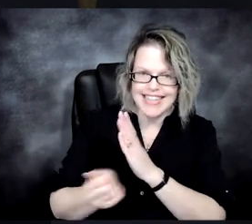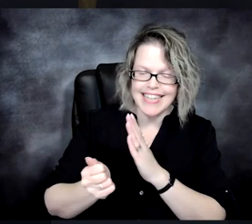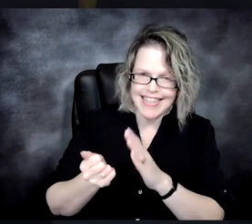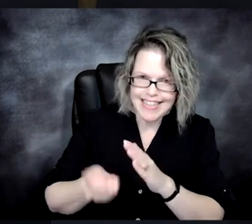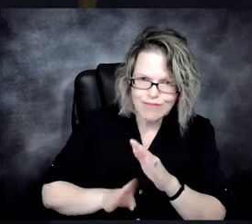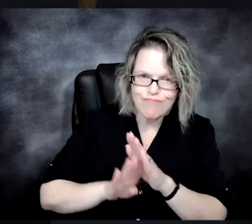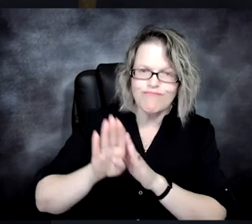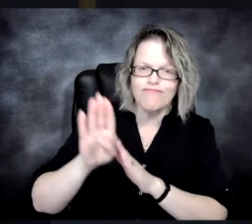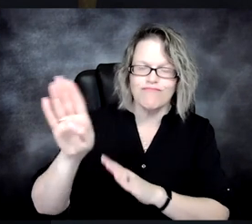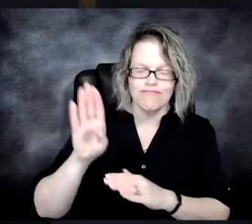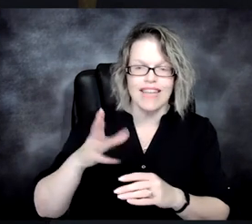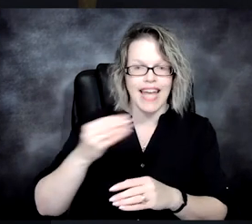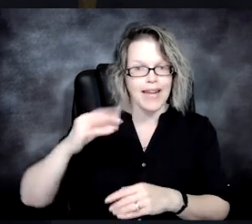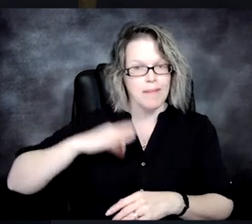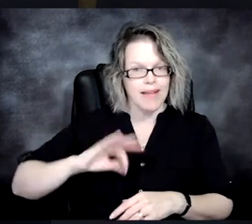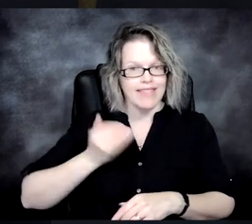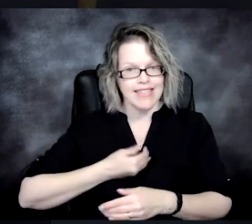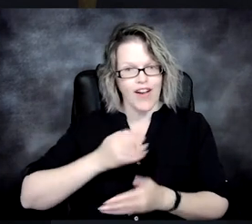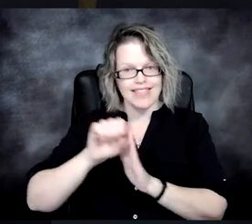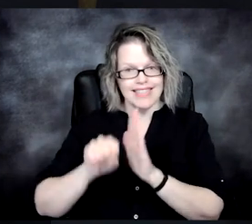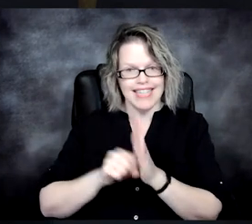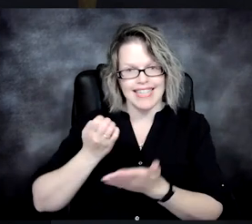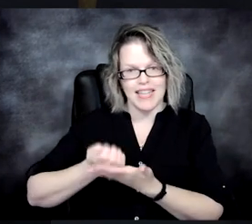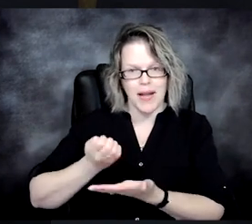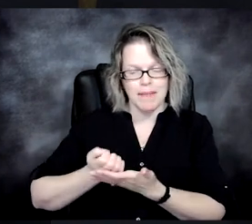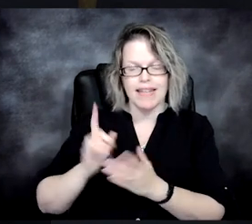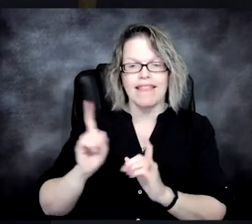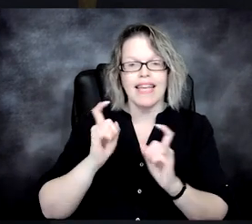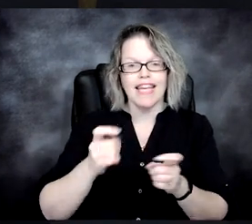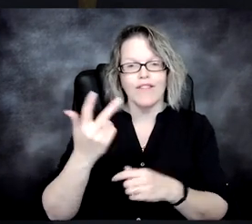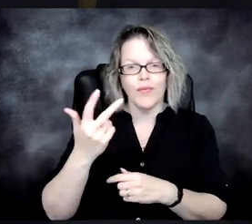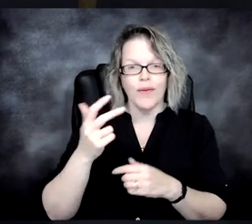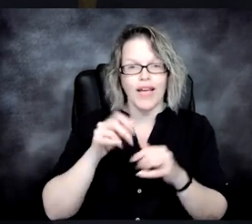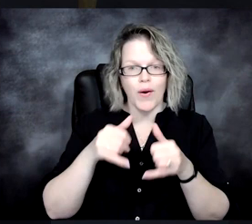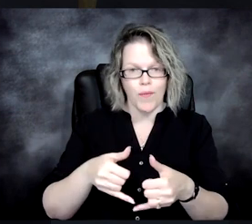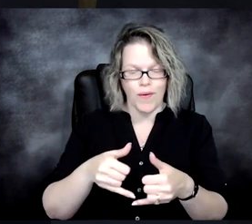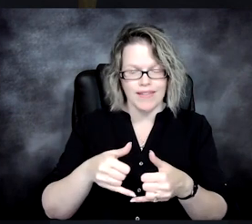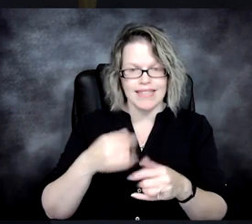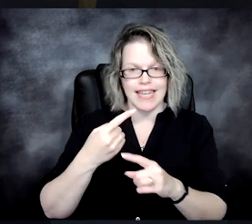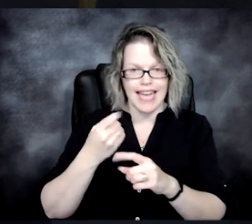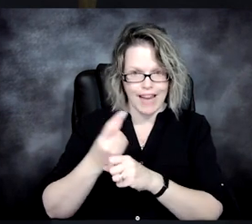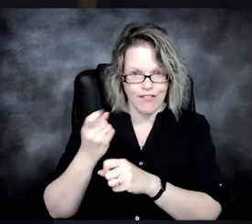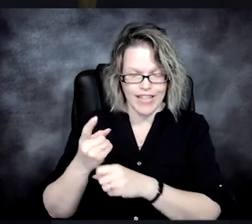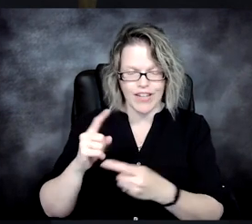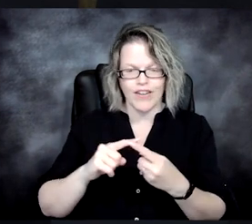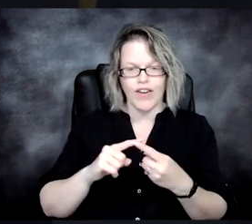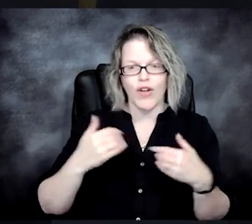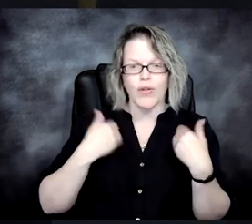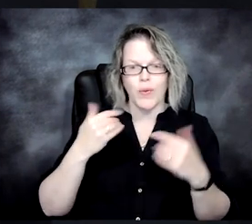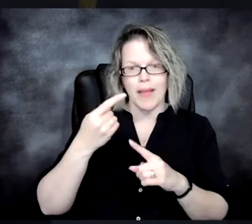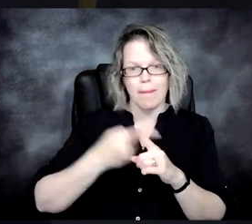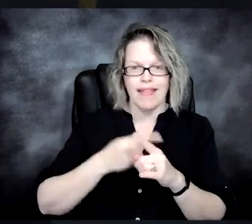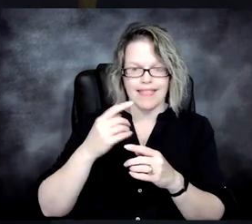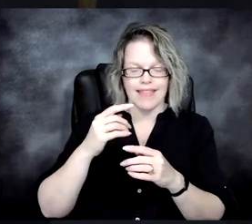massive contribution to the state's economy. They give out three awards every single year: the Youth Art Month flag, the Tribute Award, which